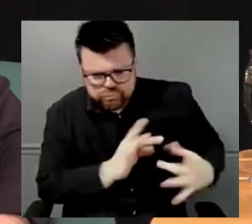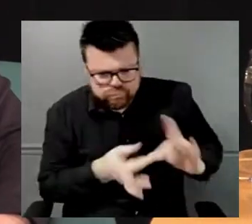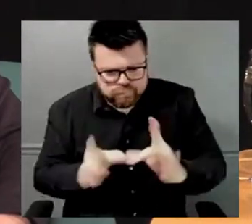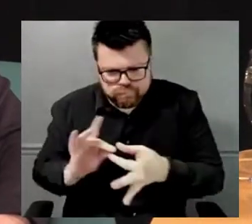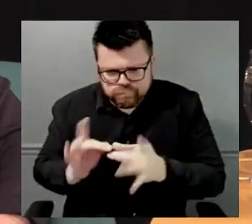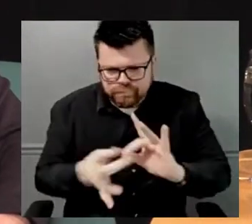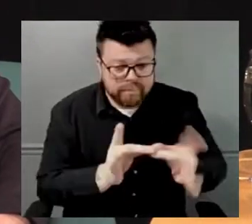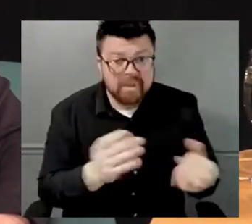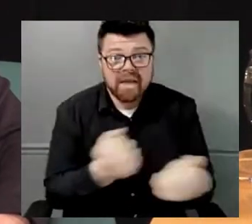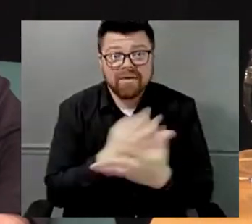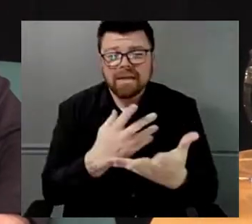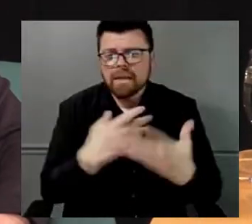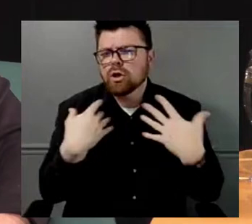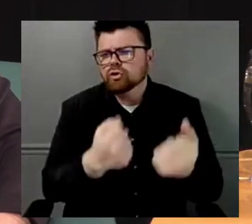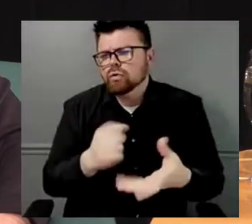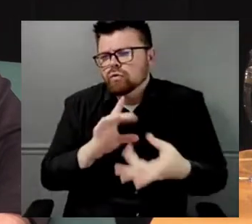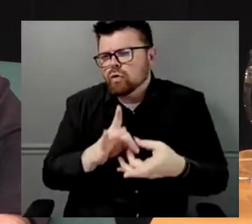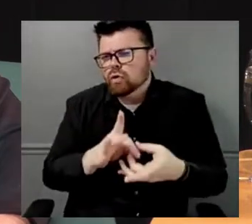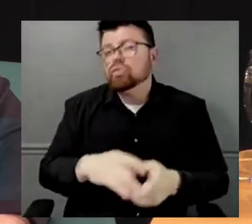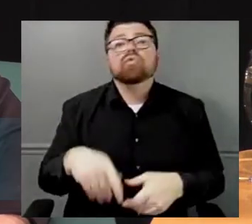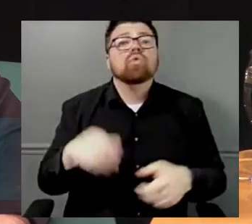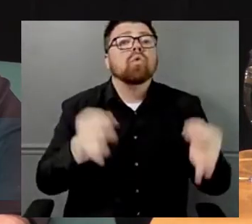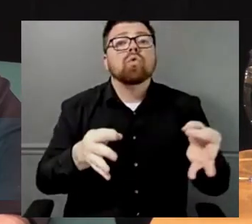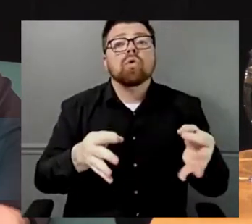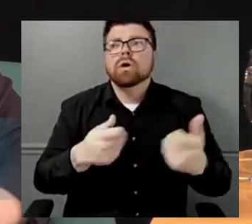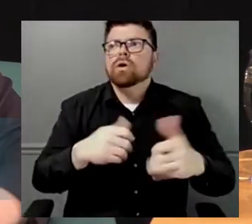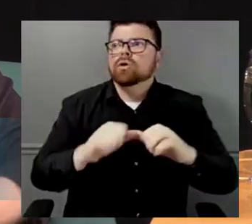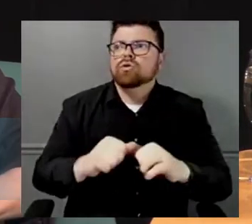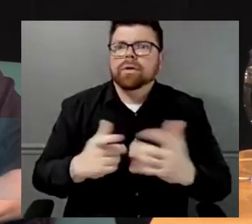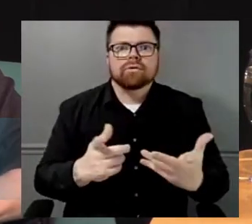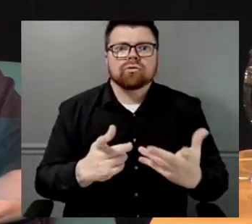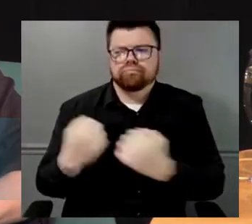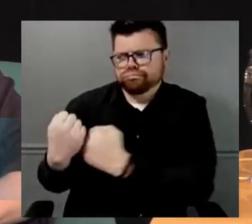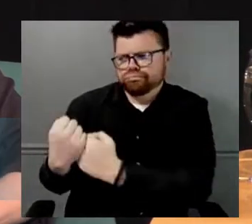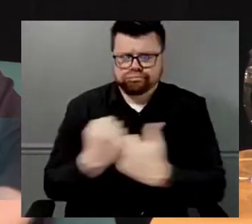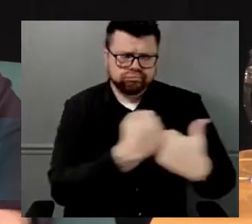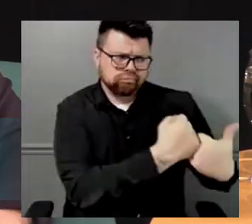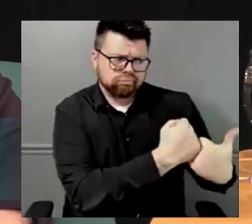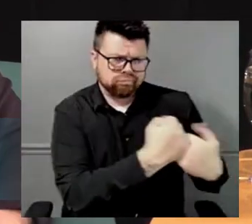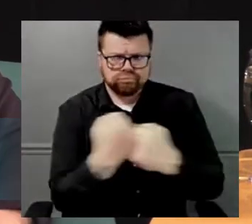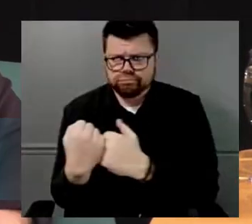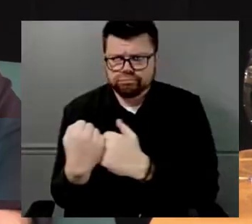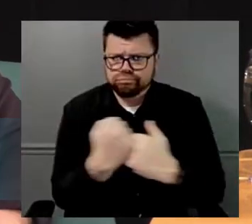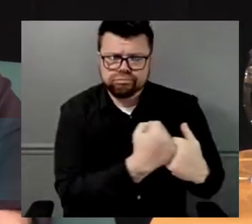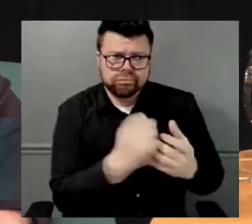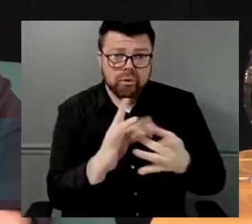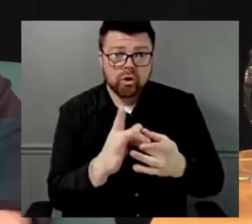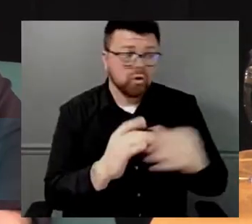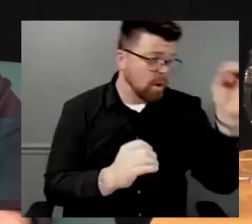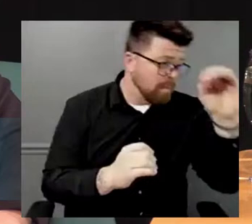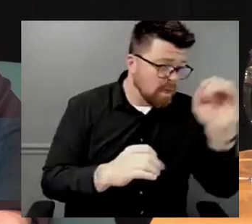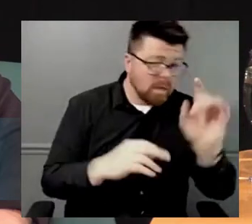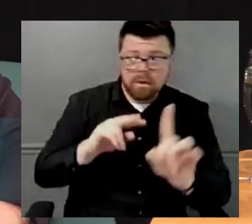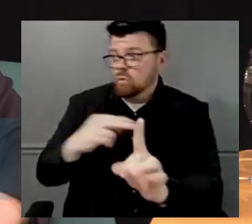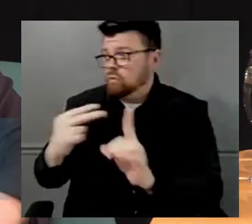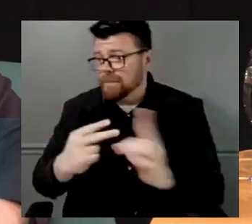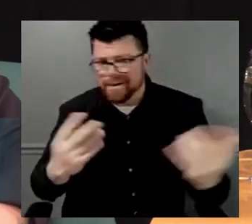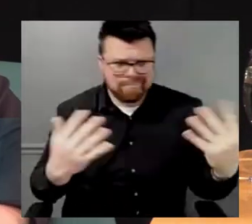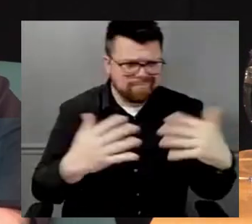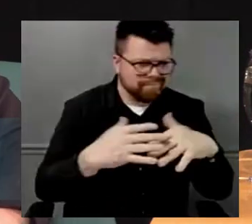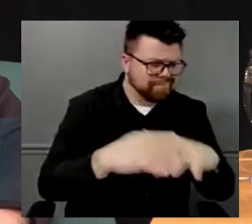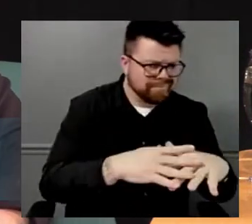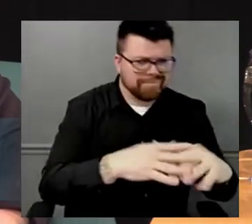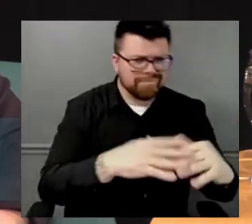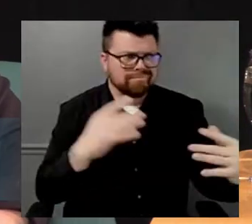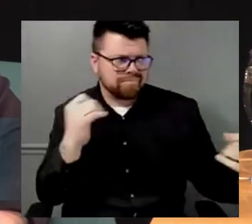the court is trying to accommodate one another in the drafting of opinions. So I think one thing that's different about our